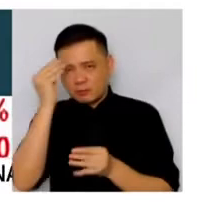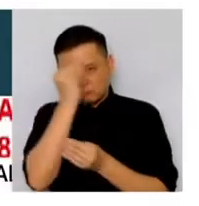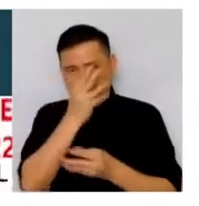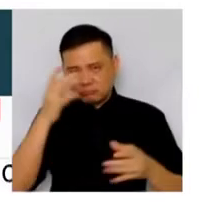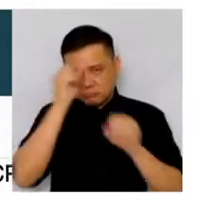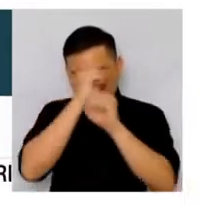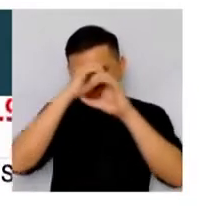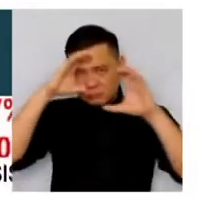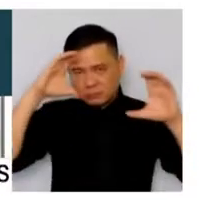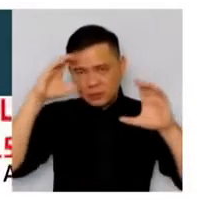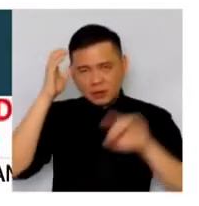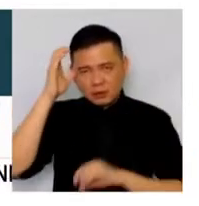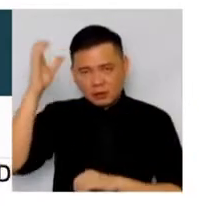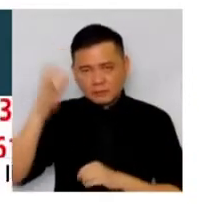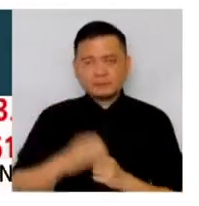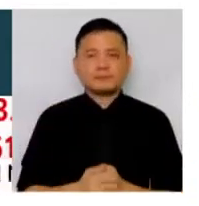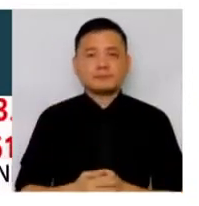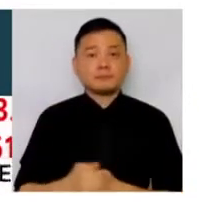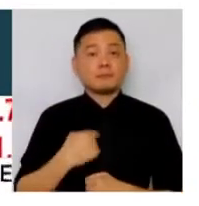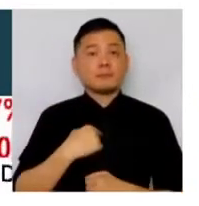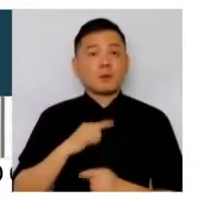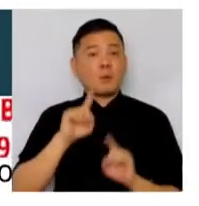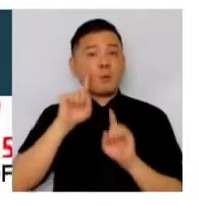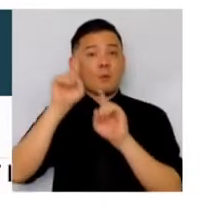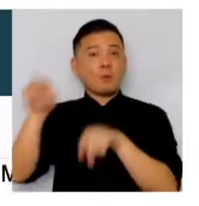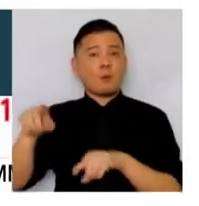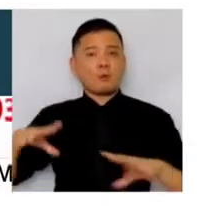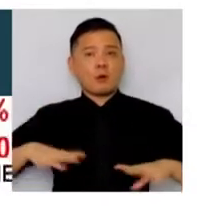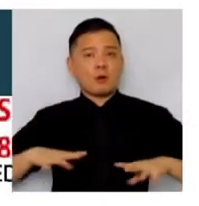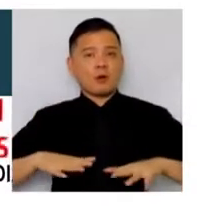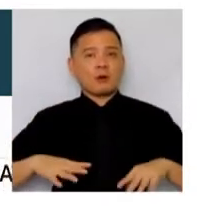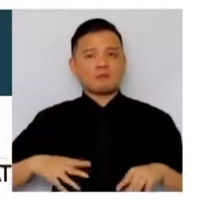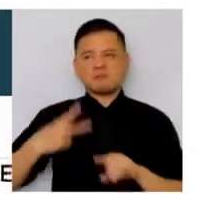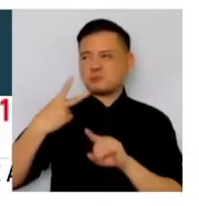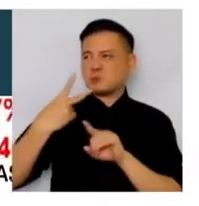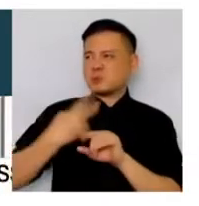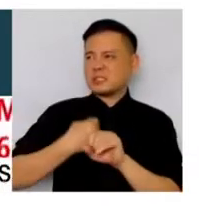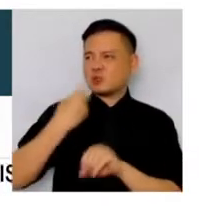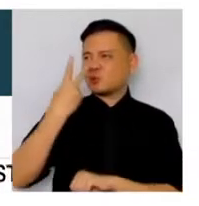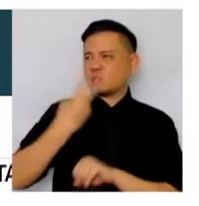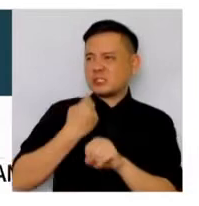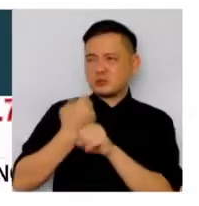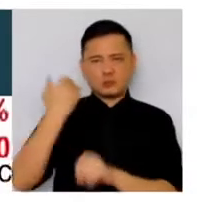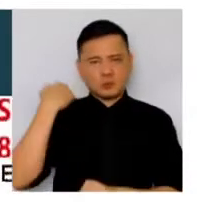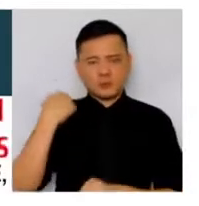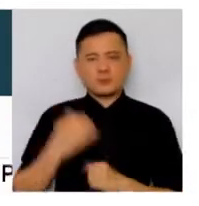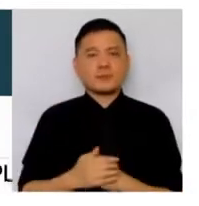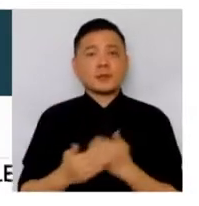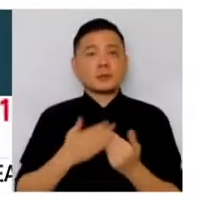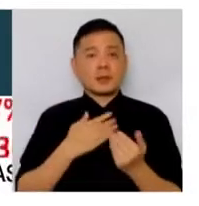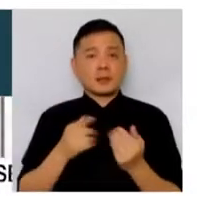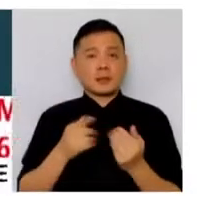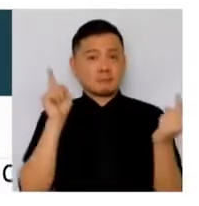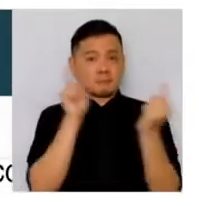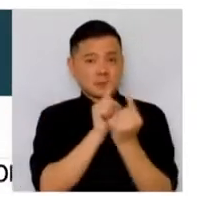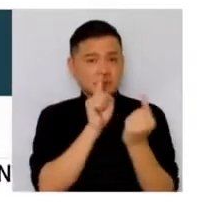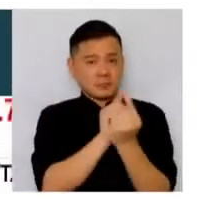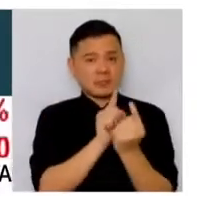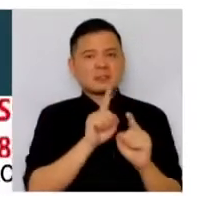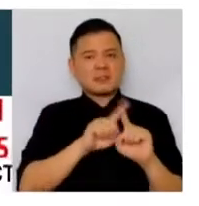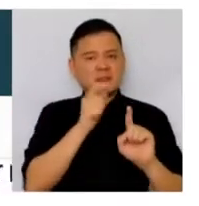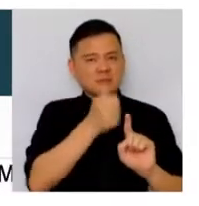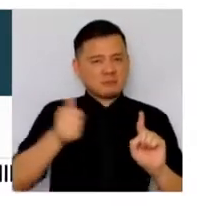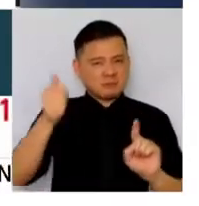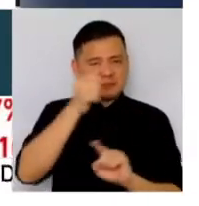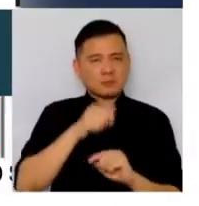in Moscow, like, I can't remember, a couple of years ago, mm-hmm. I was meeting with my counterparts there. And do you know that they really are not talking